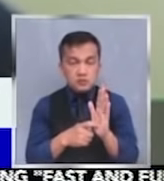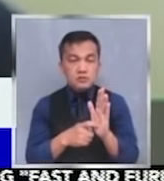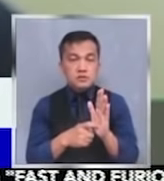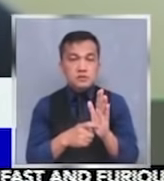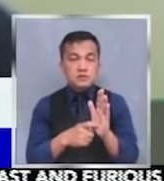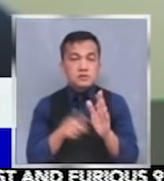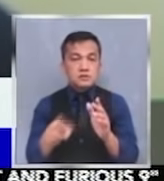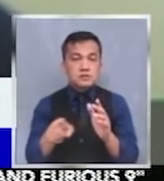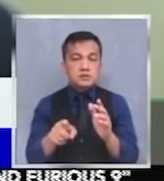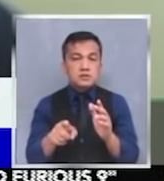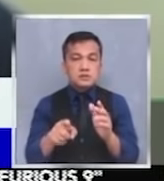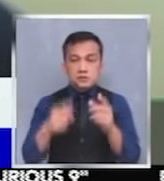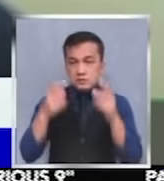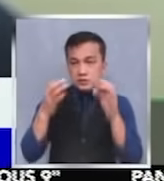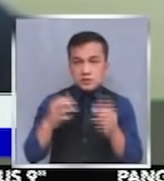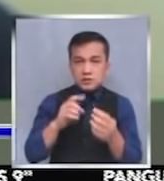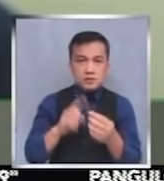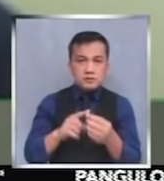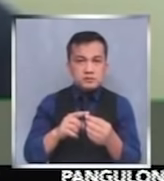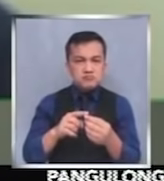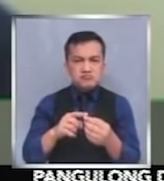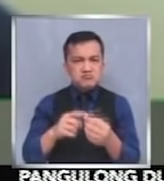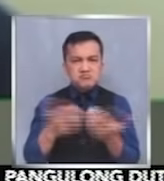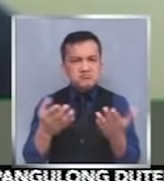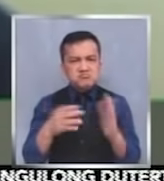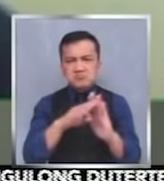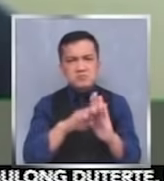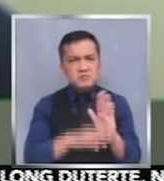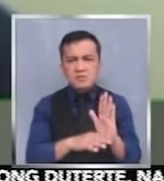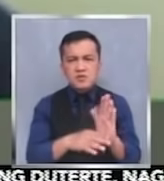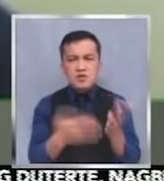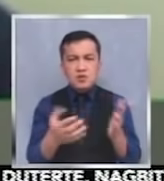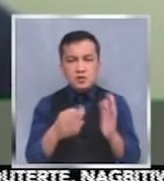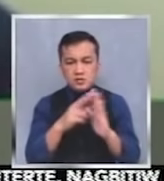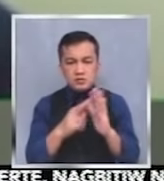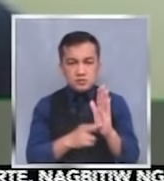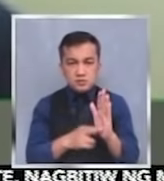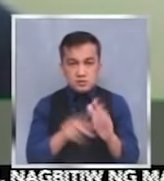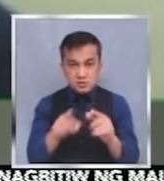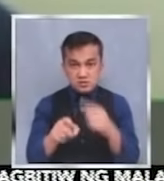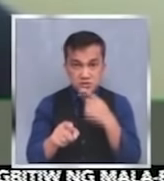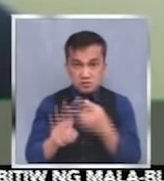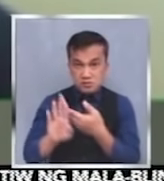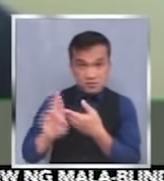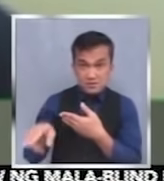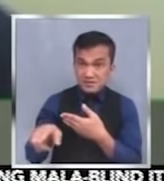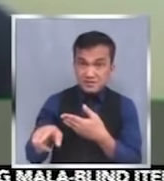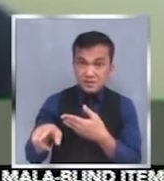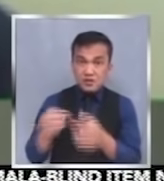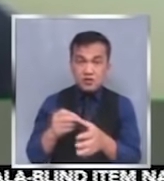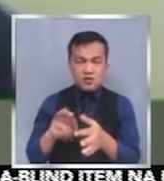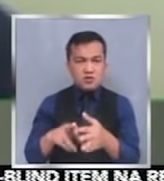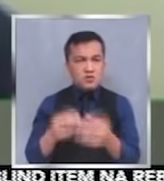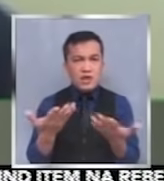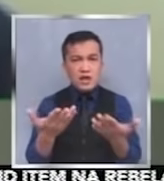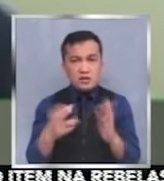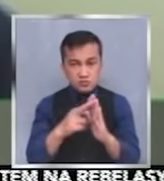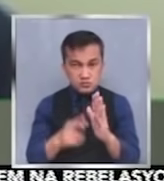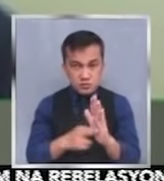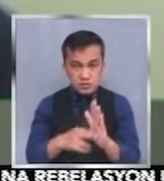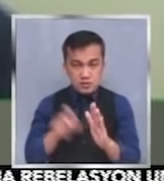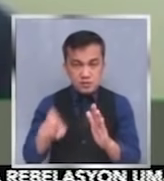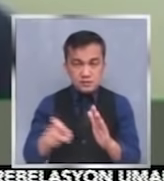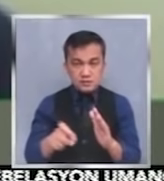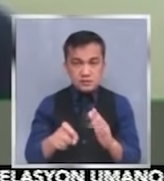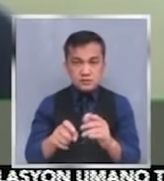any specific way. Meaning to say, there are no rules that say you have to return, or there are no rules that say you have to restore it to the